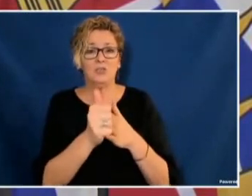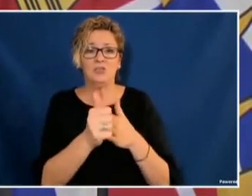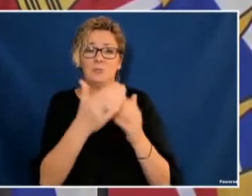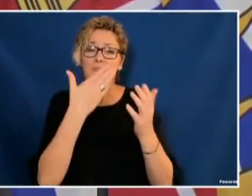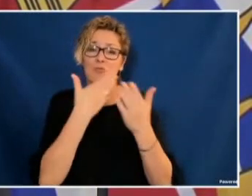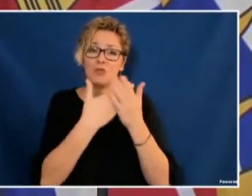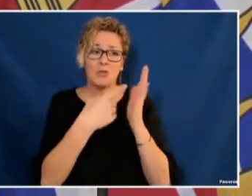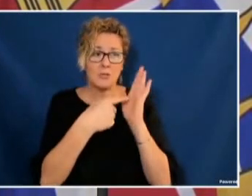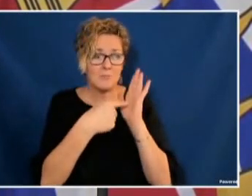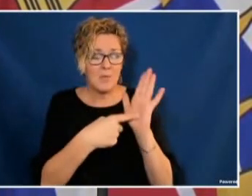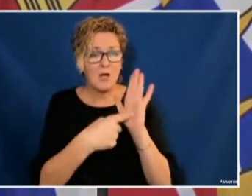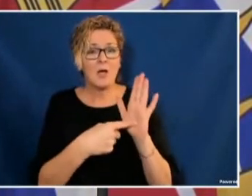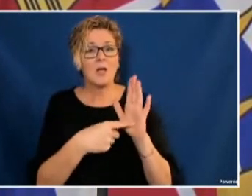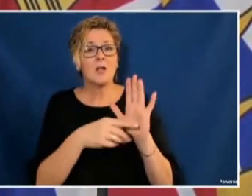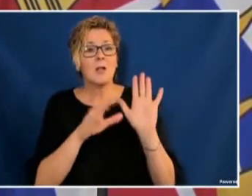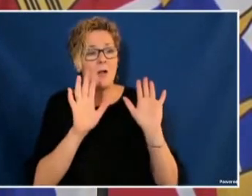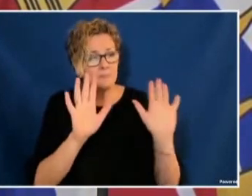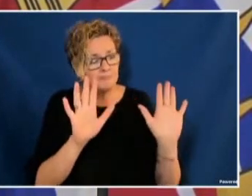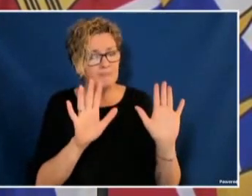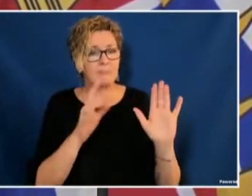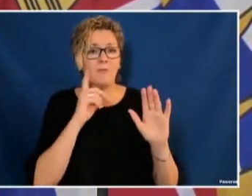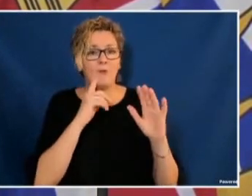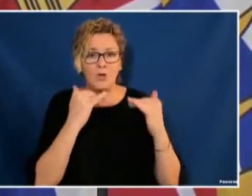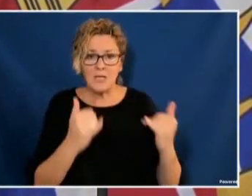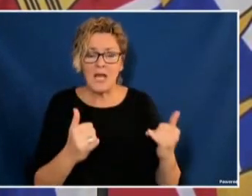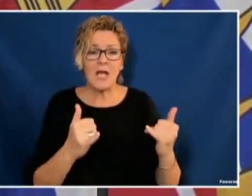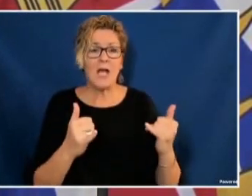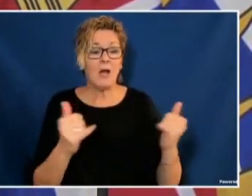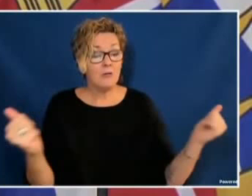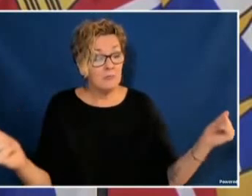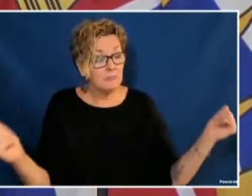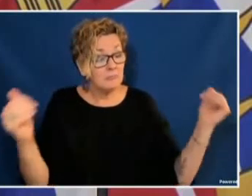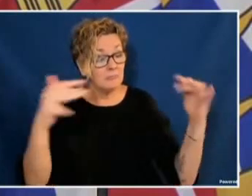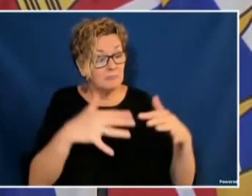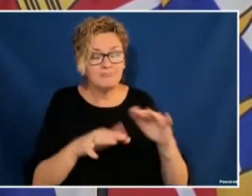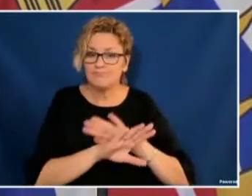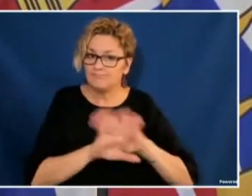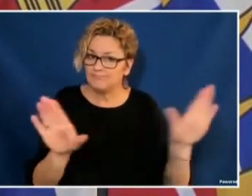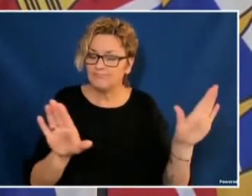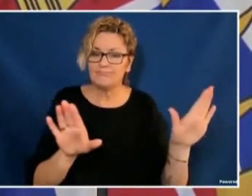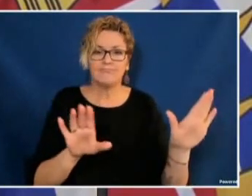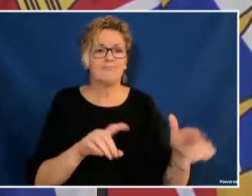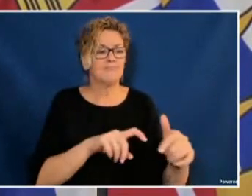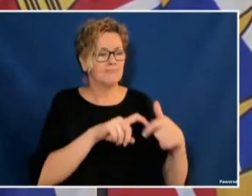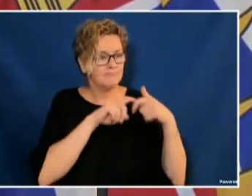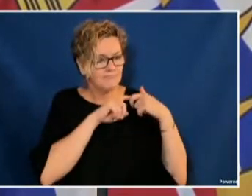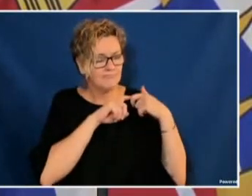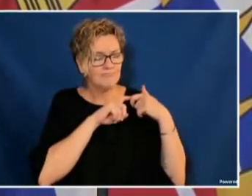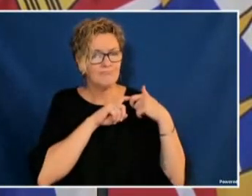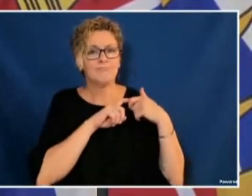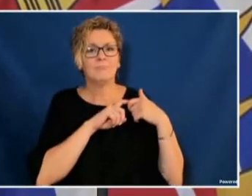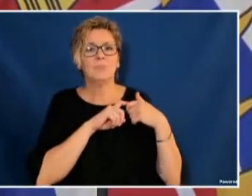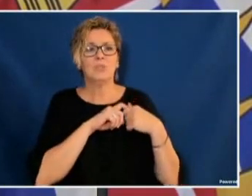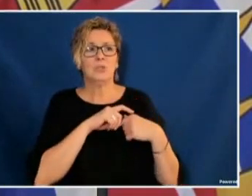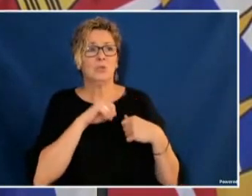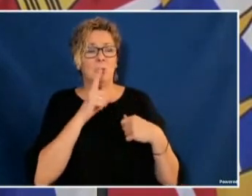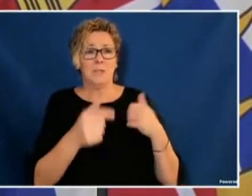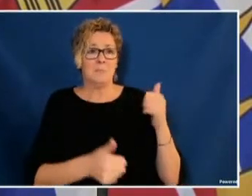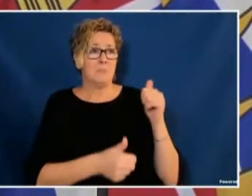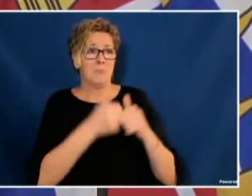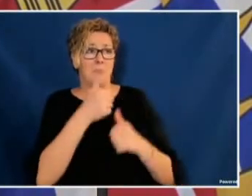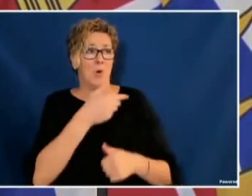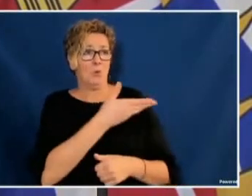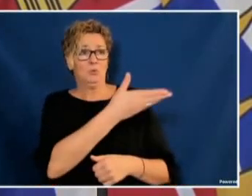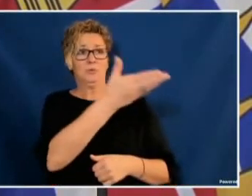in the measures that we believe are the best that we can do to protect communities, to protect our health,